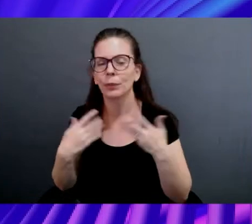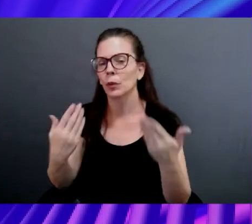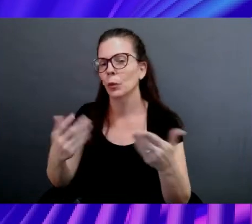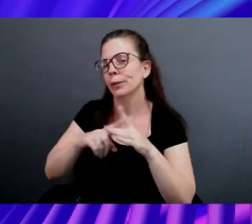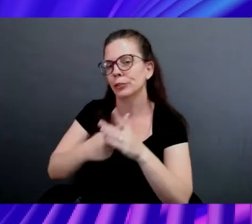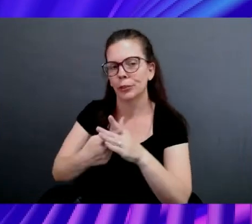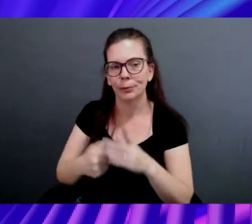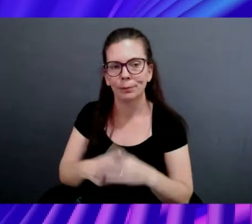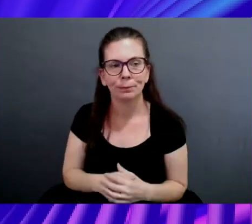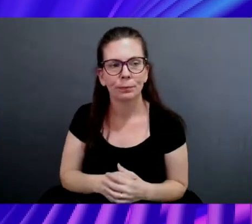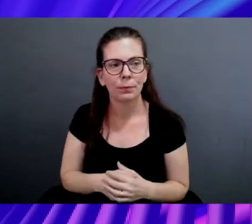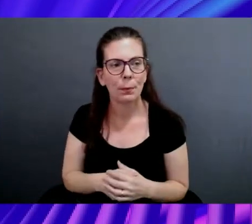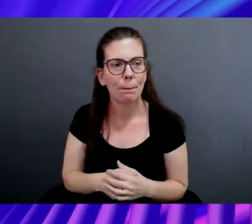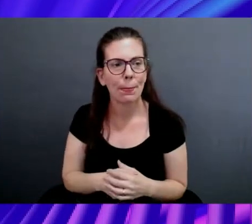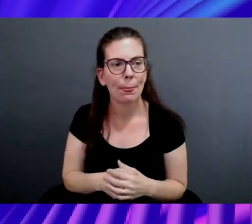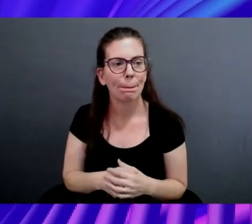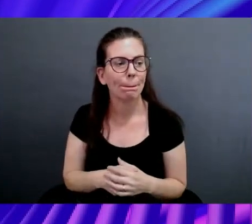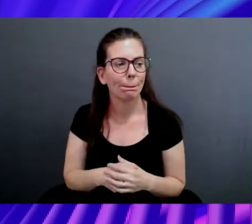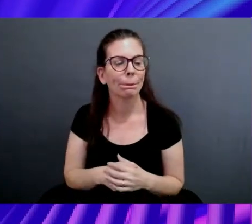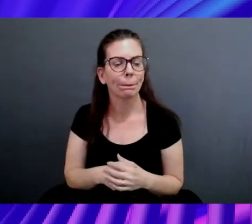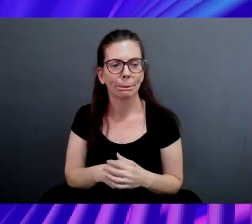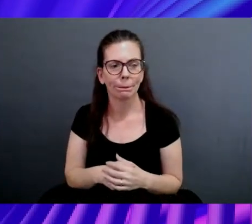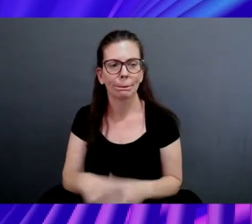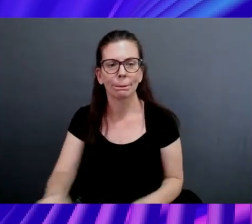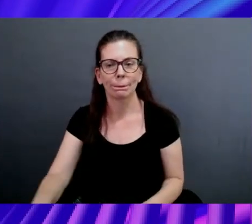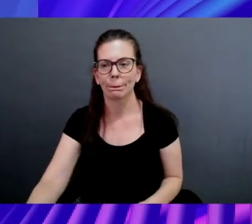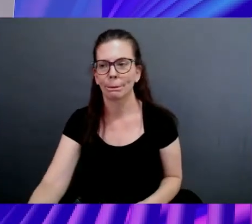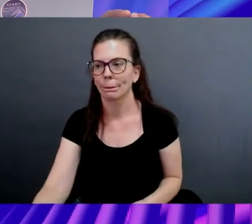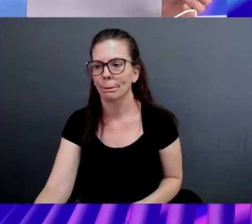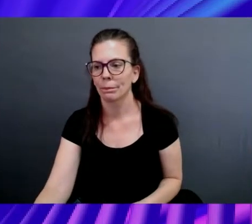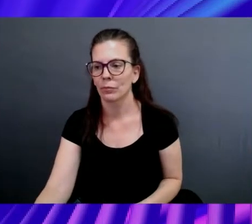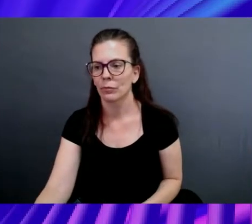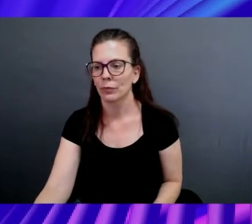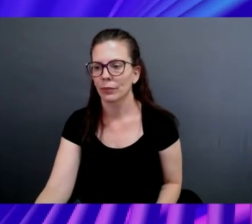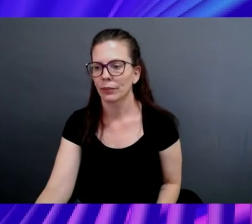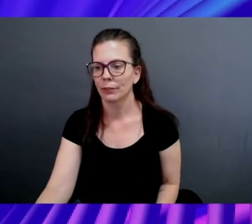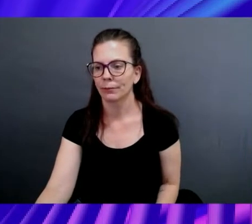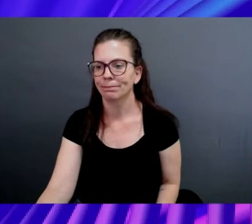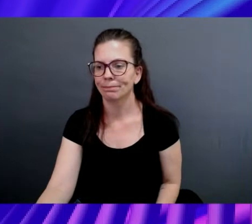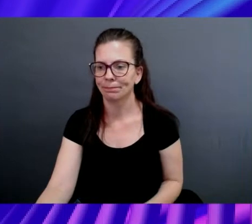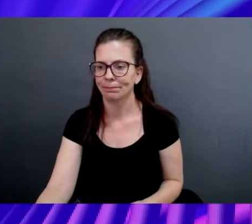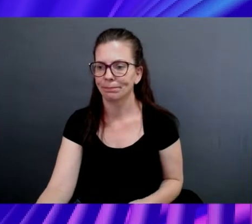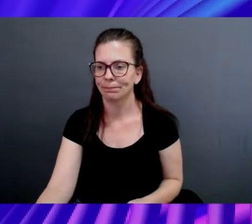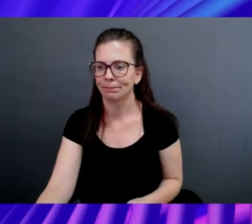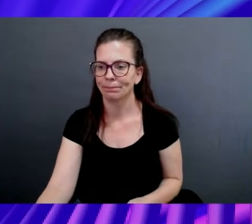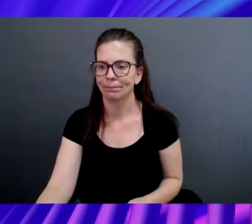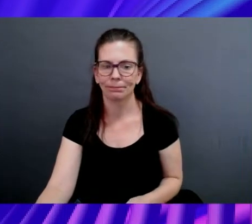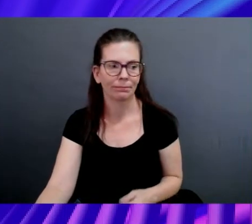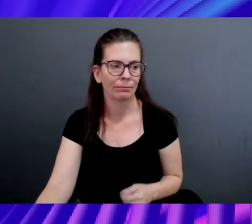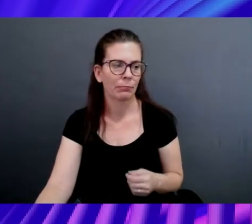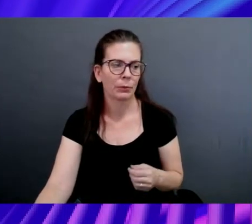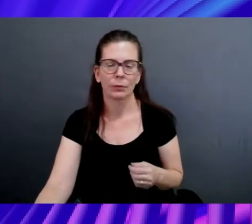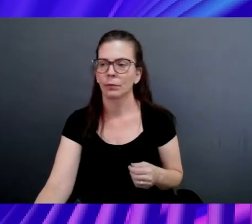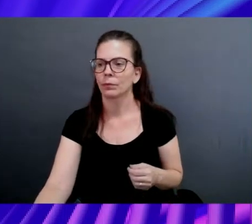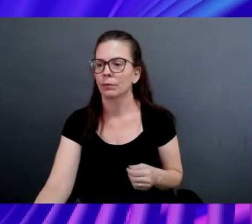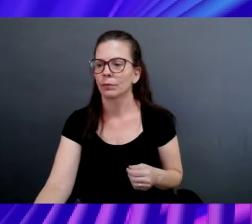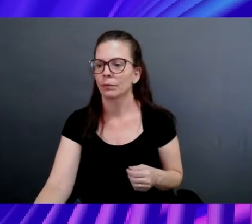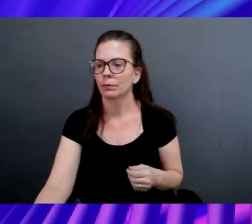now. Yeah, let's kick it off. Let's see. Yeah, for the demo, this demo purpose, I'm going to use